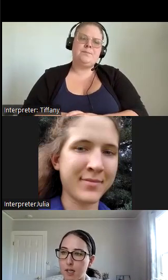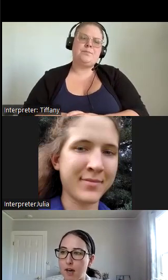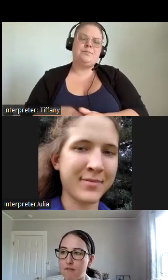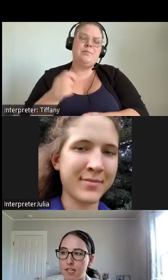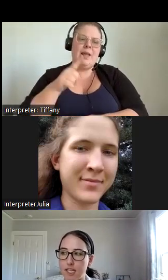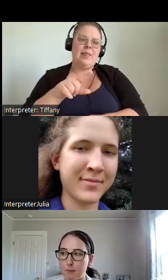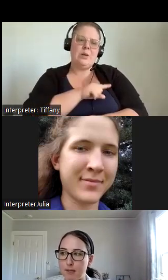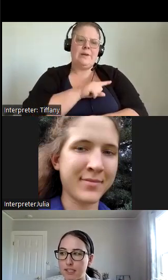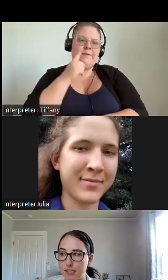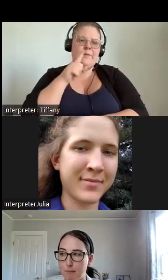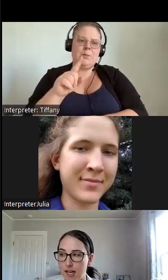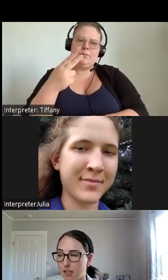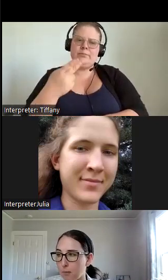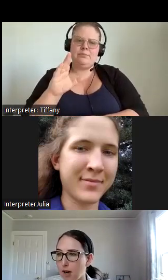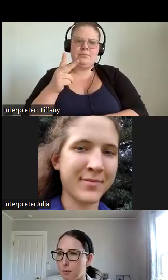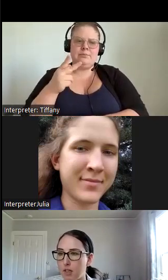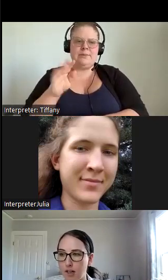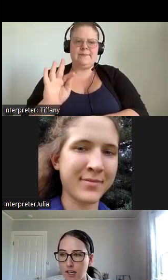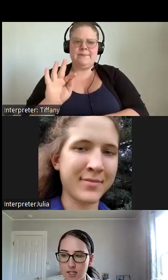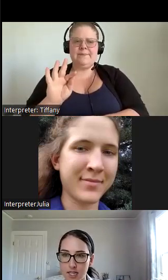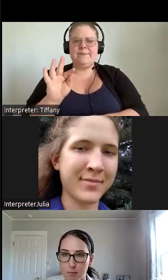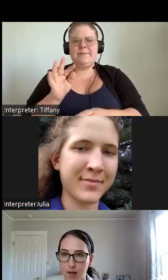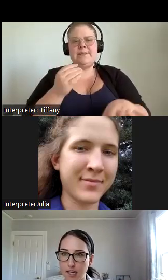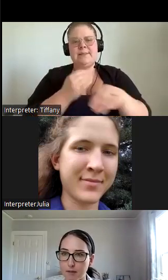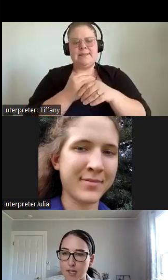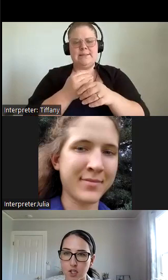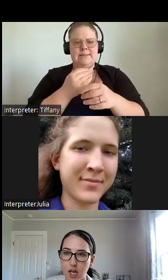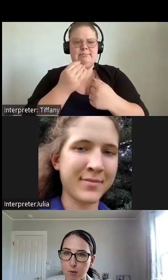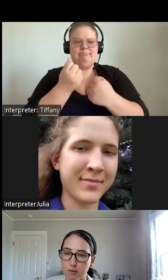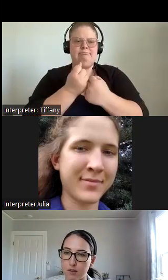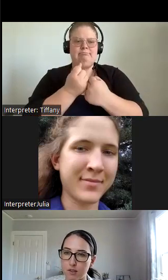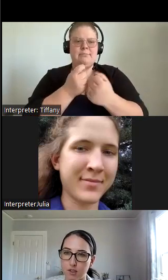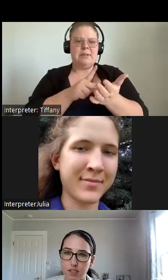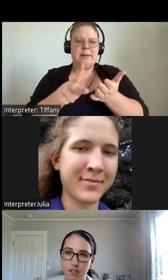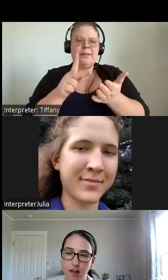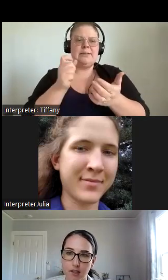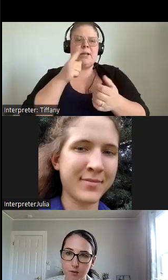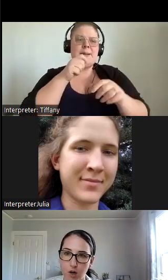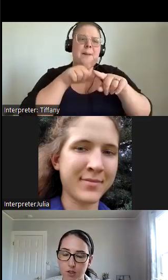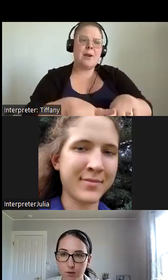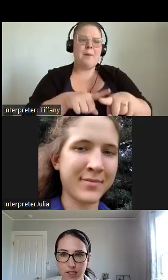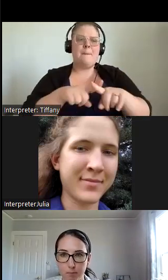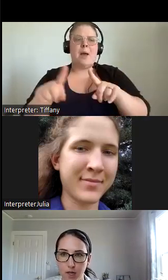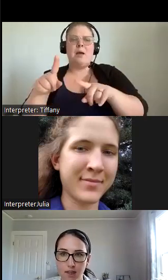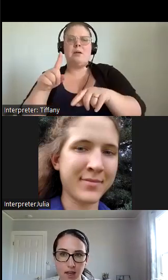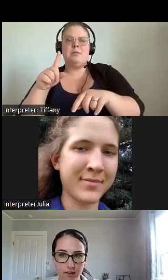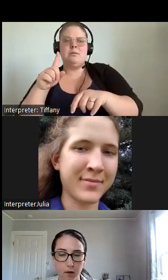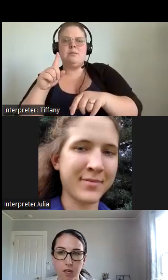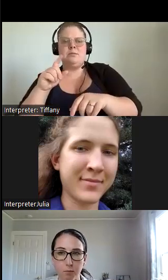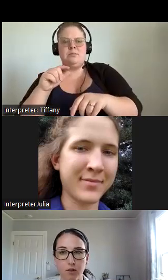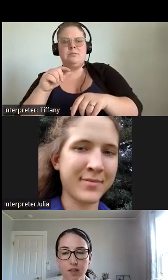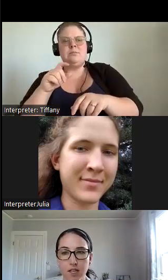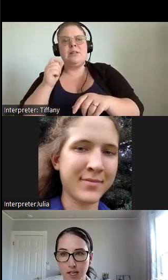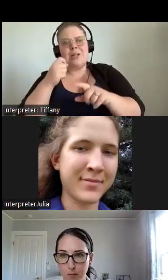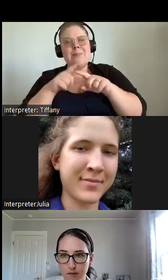Eligibility for HCPF enhanced payments is dependent upon, but not guaranteed by BHA approval. So just clarifying that those are two separate things that